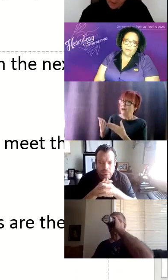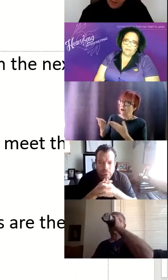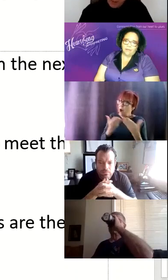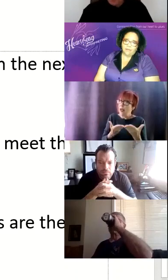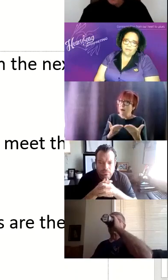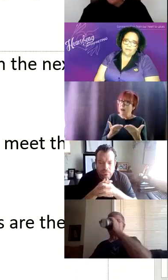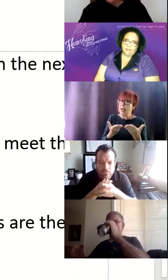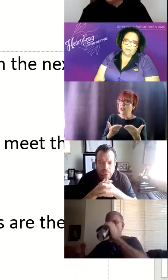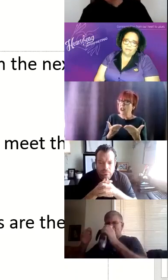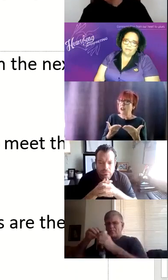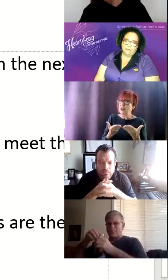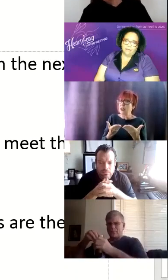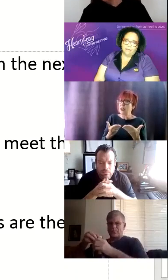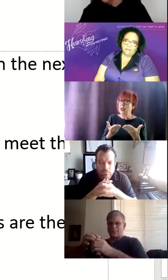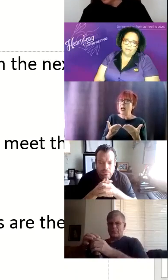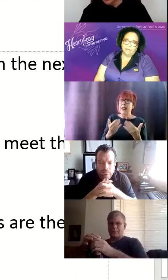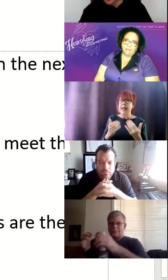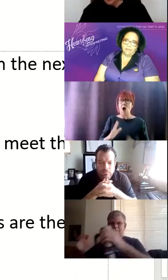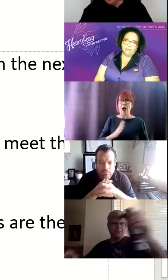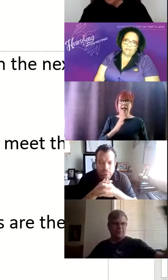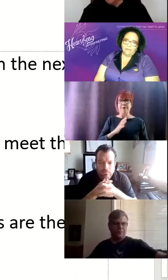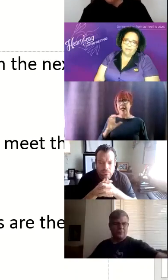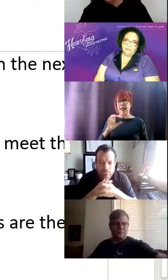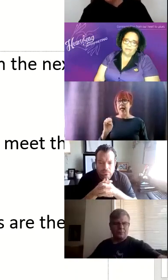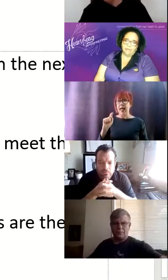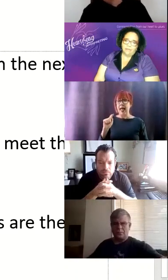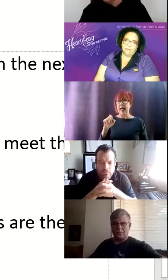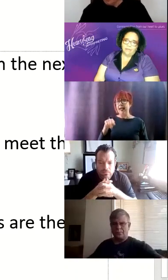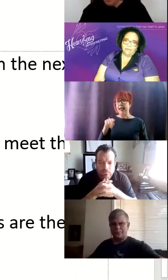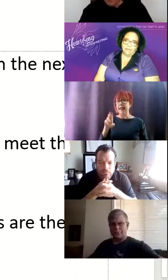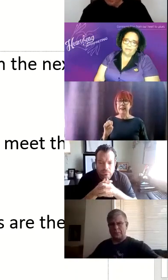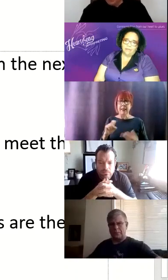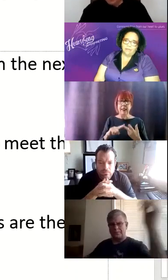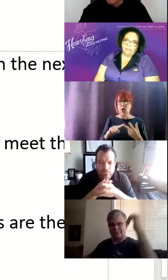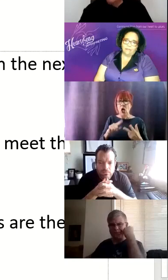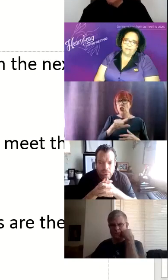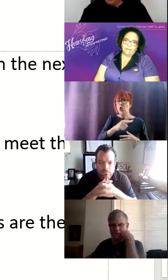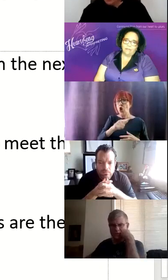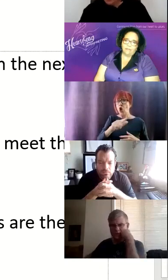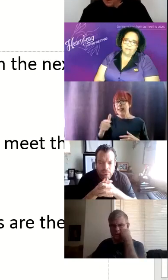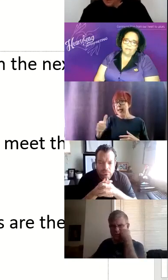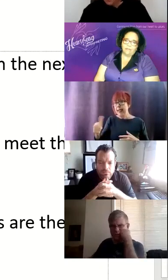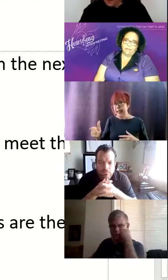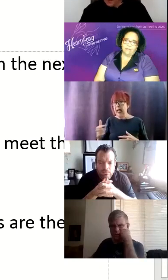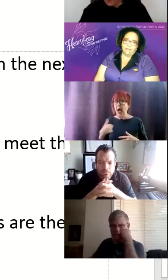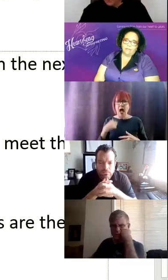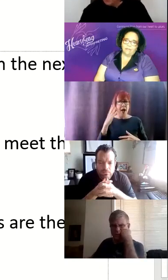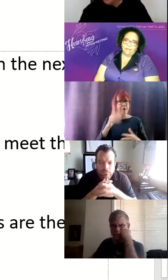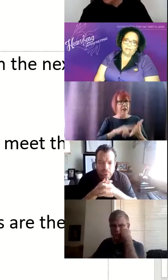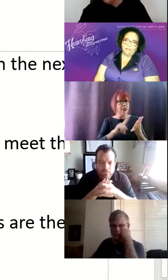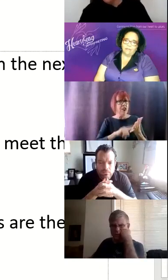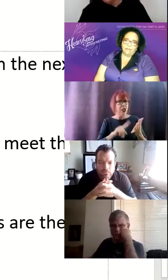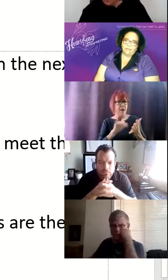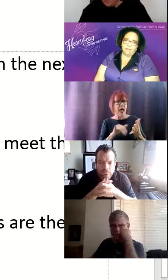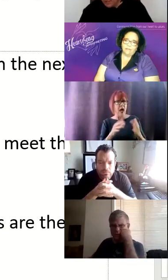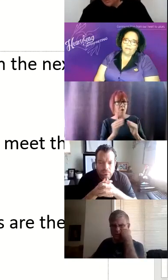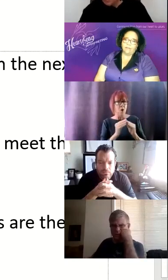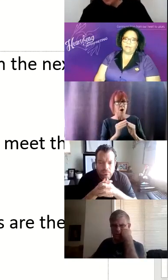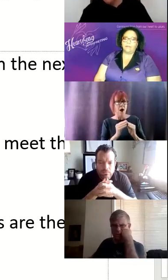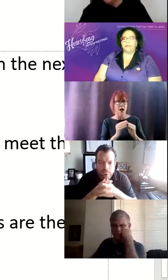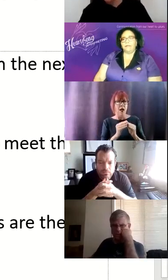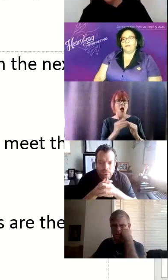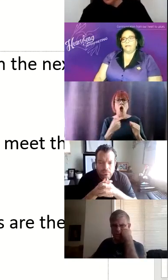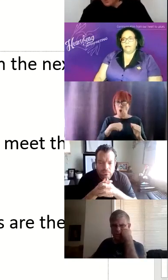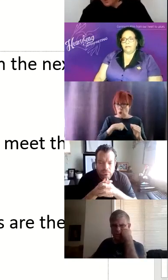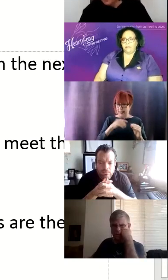there. In terms of etiquette and turn taking, I'm going to look into that a little bit more. Thank you. We do